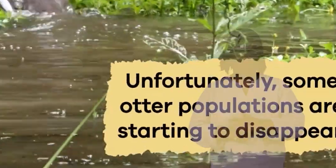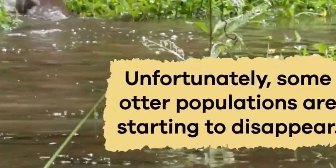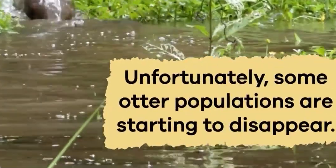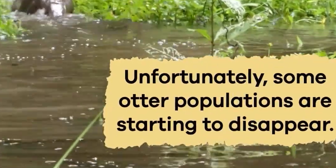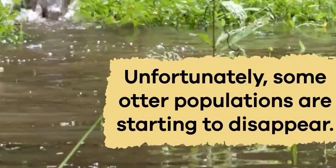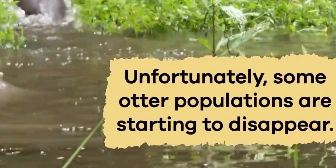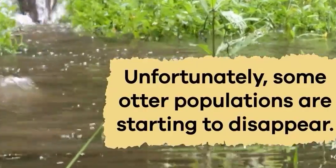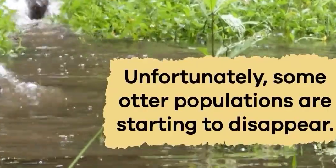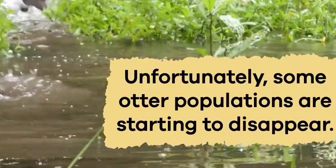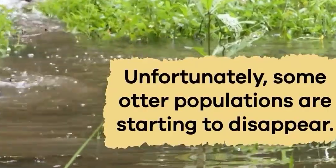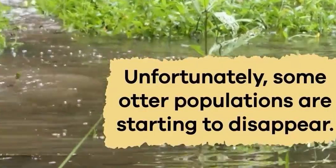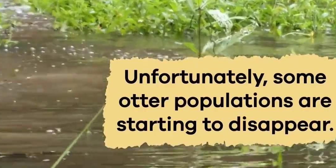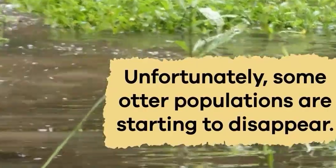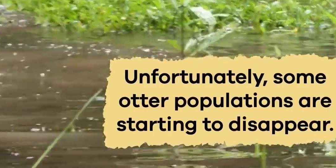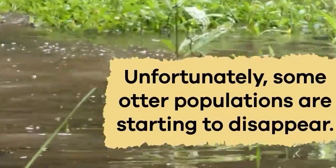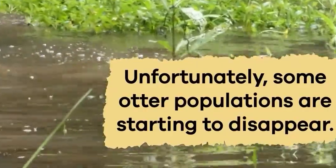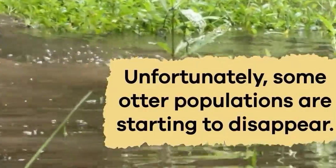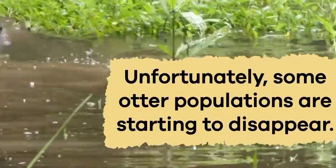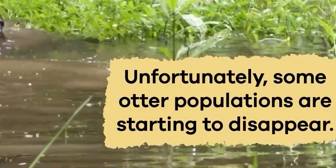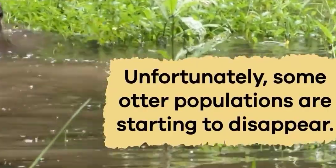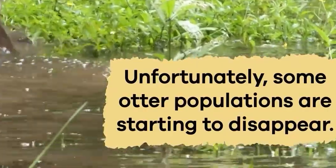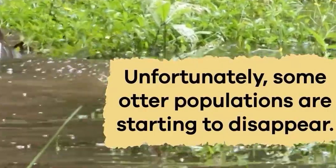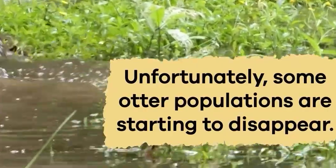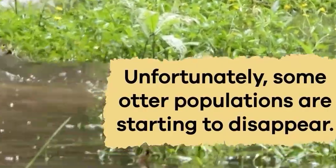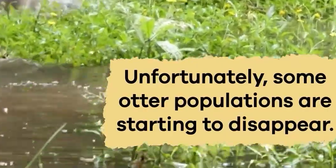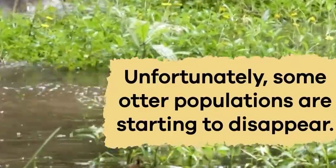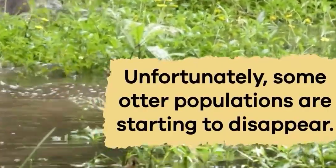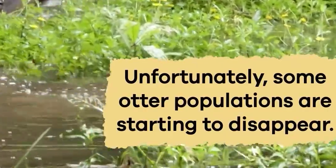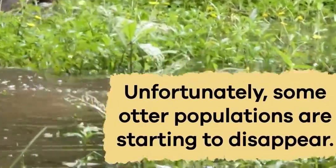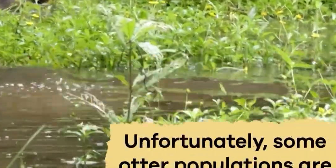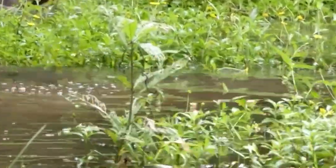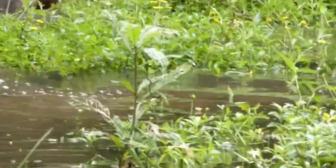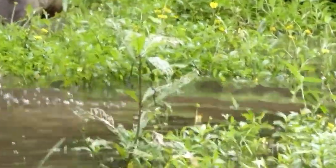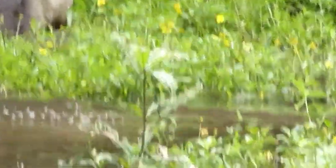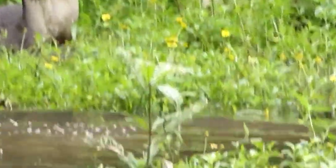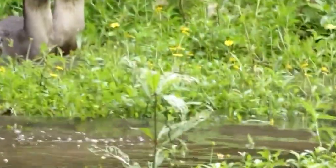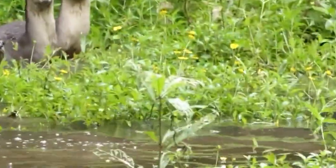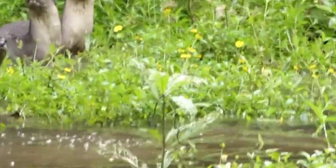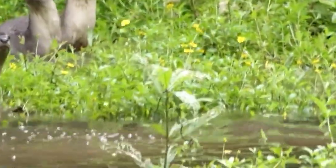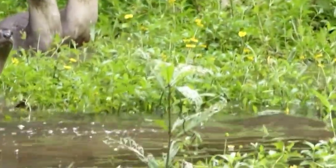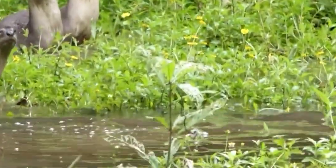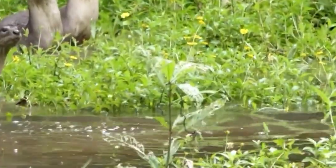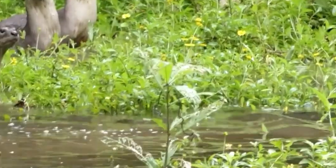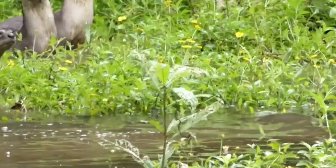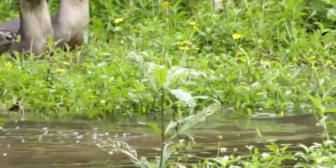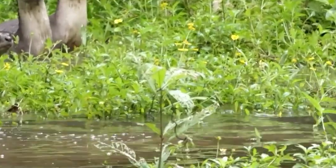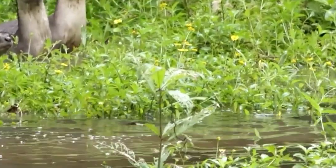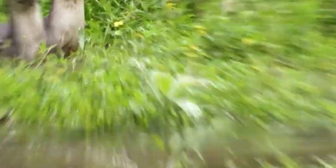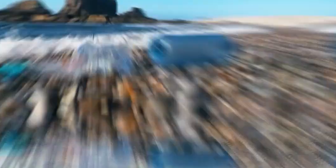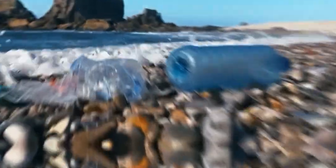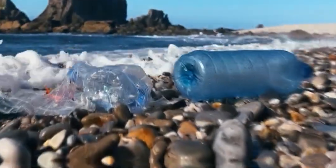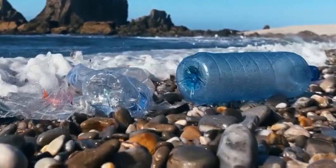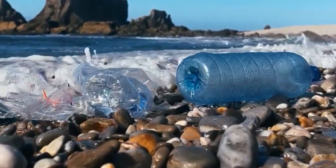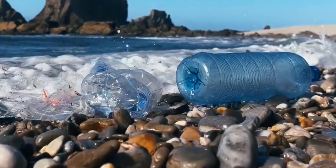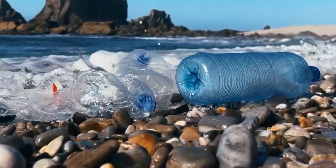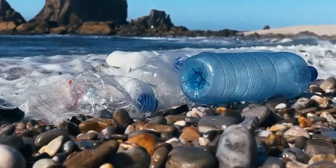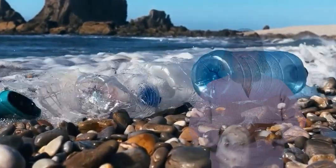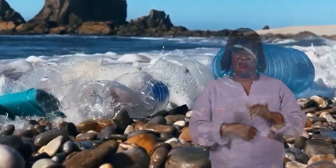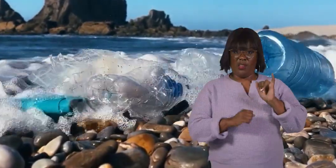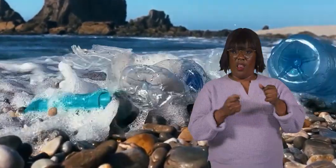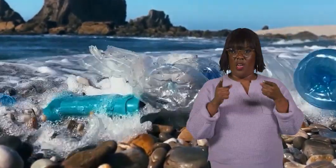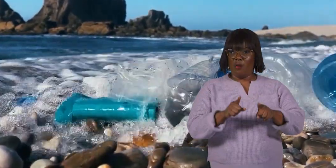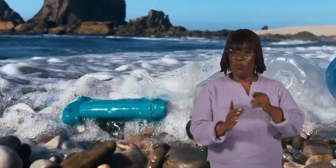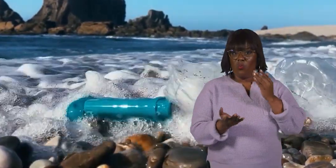Unfortunately, some otter populations are starting to disappear, which means they are endangered. This can